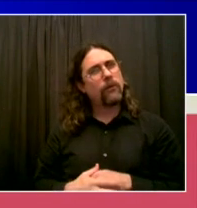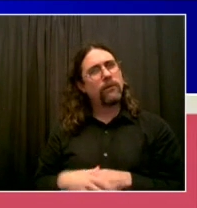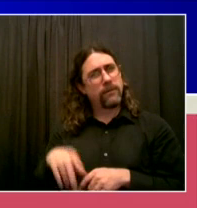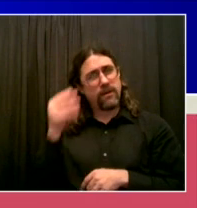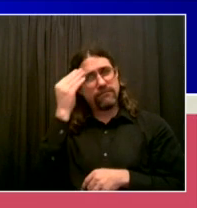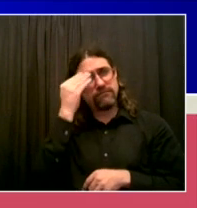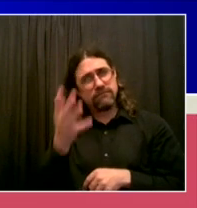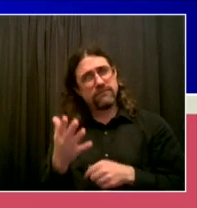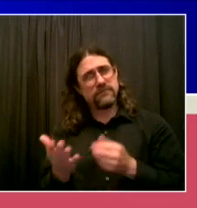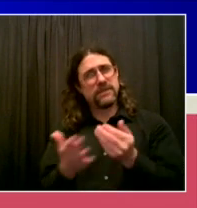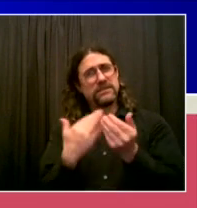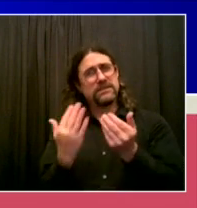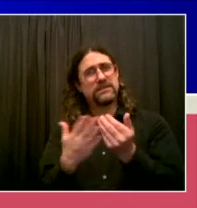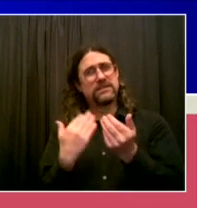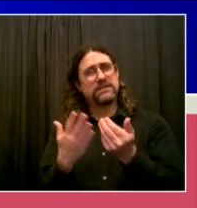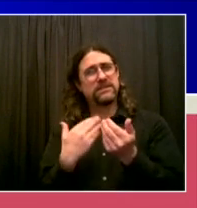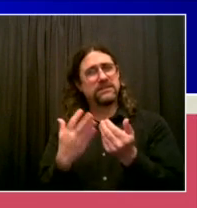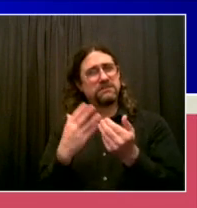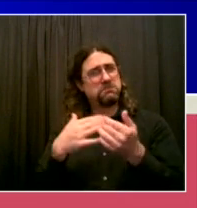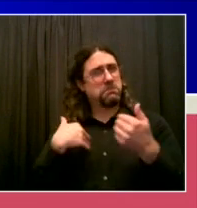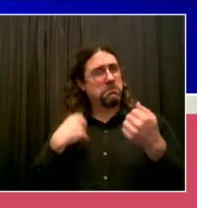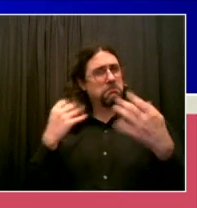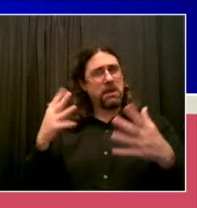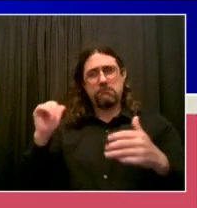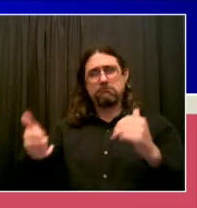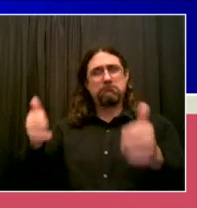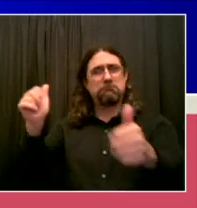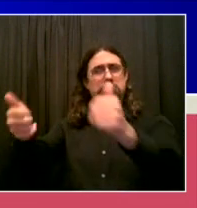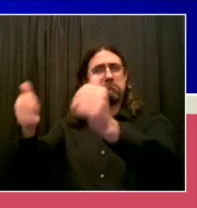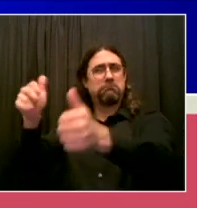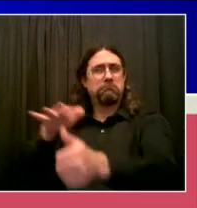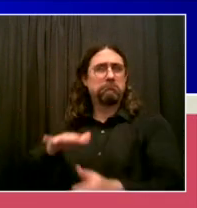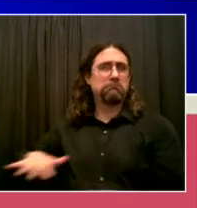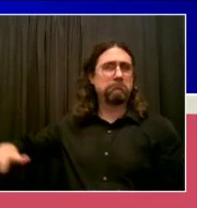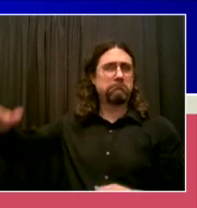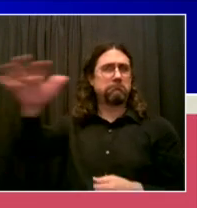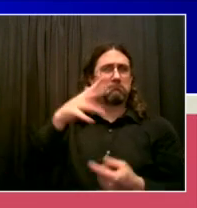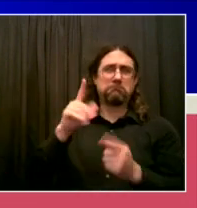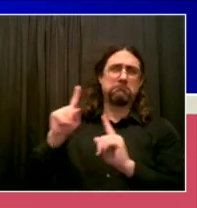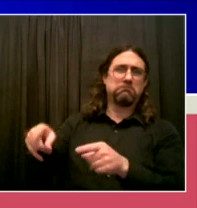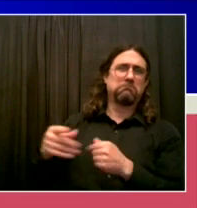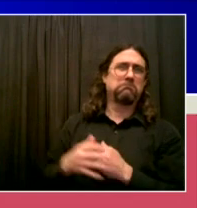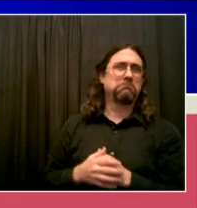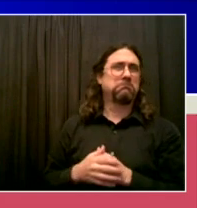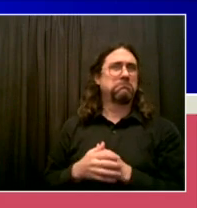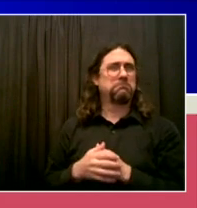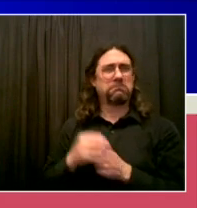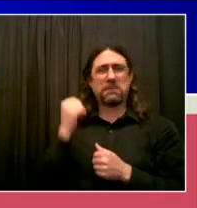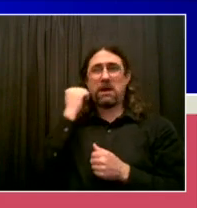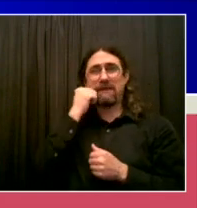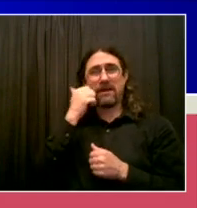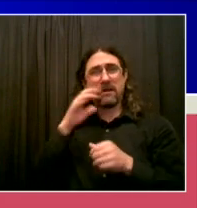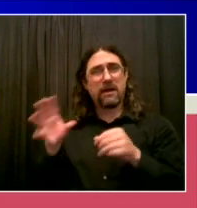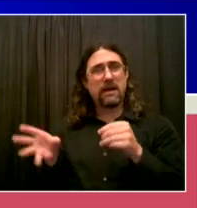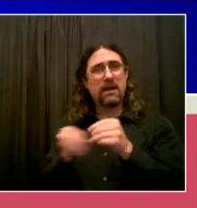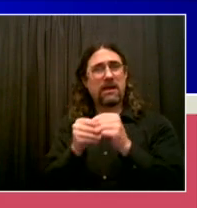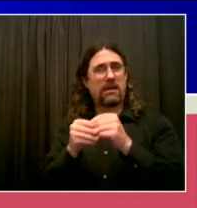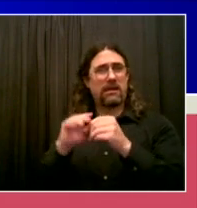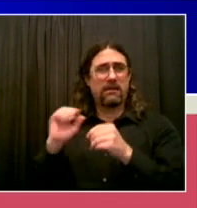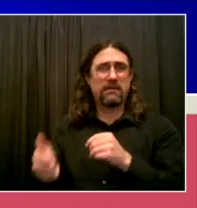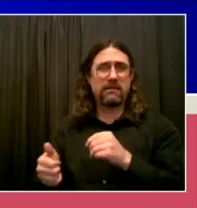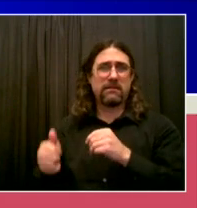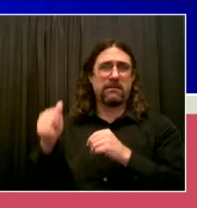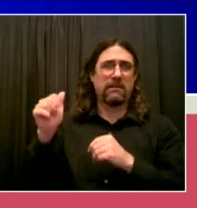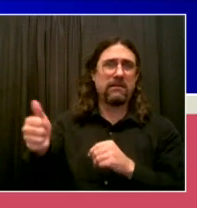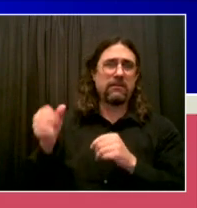easy. A lot more great sites being set up all the time. A lot of wonderful opportunities to